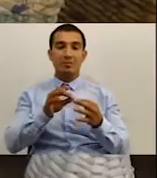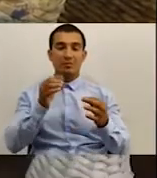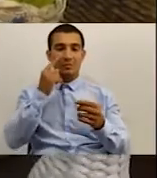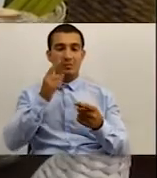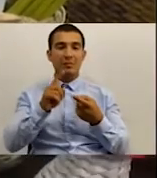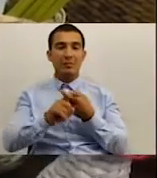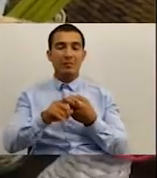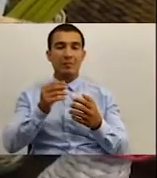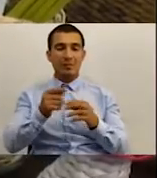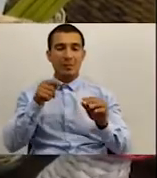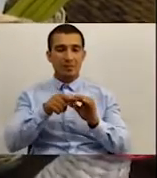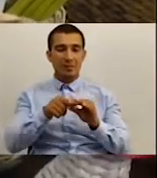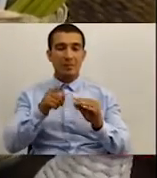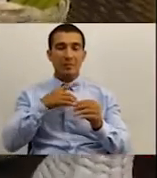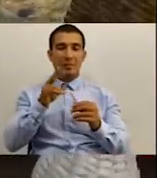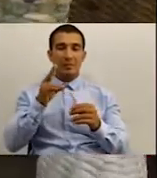Keyin